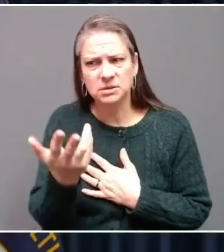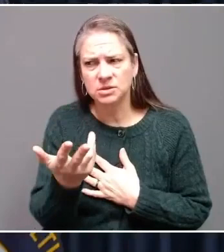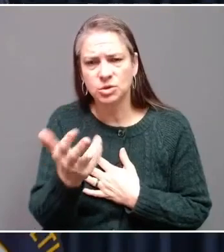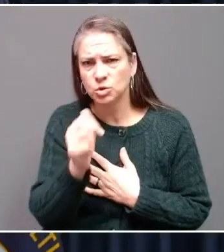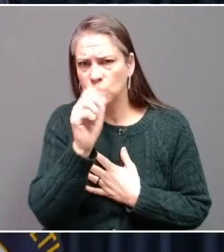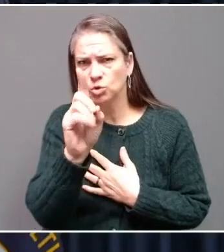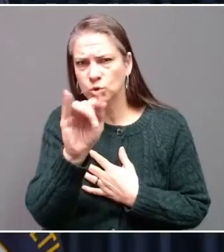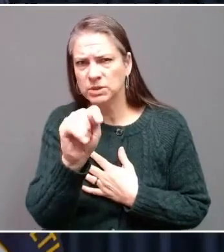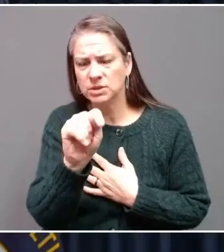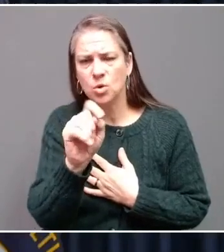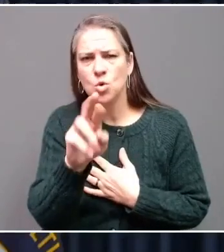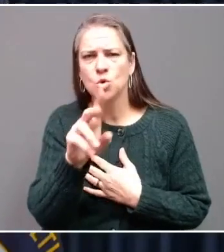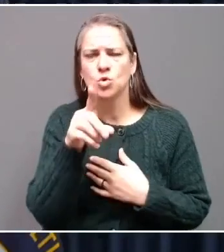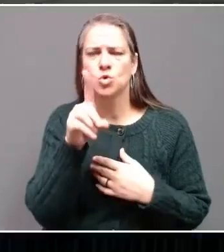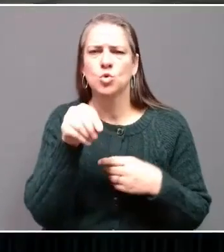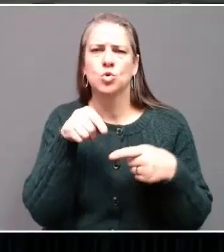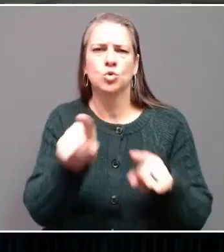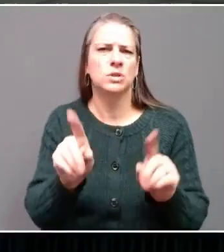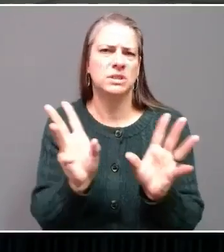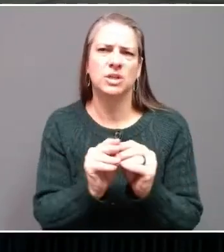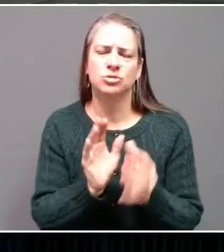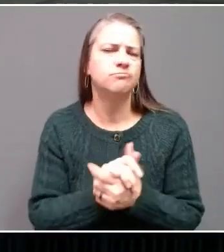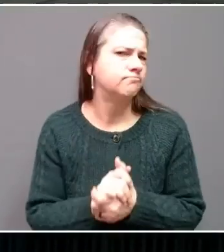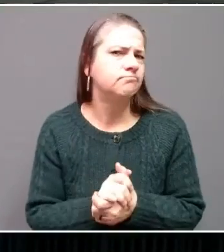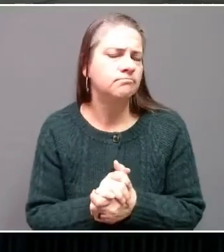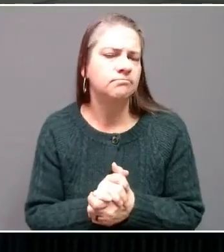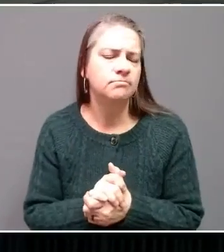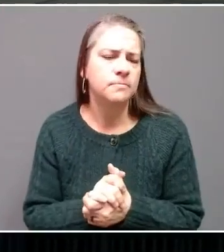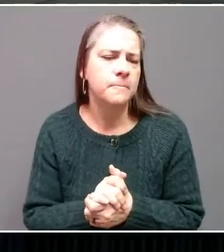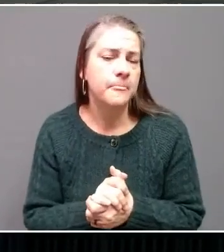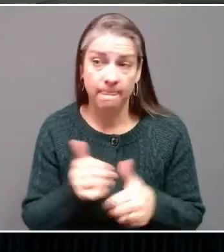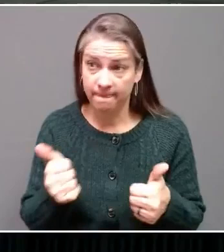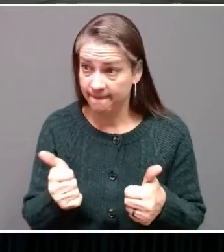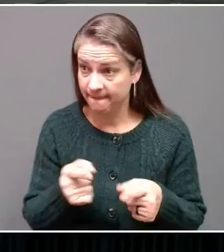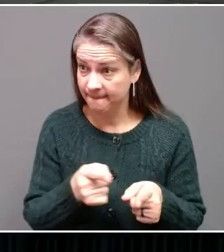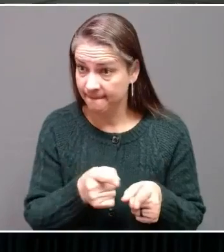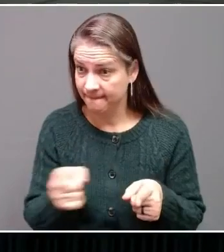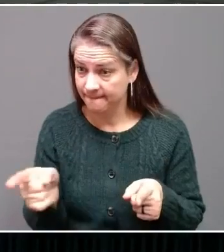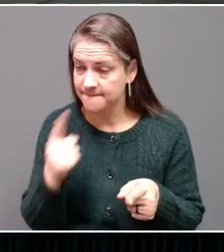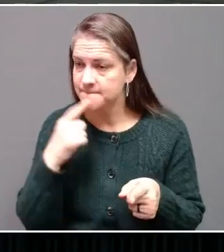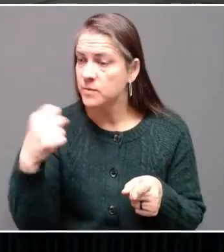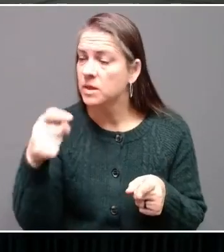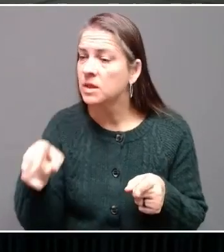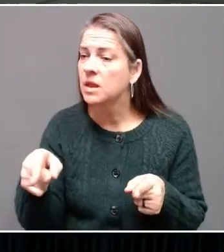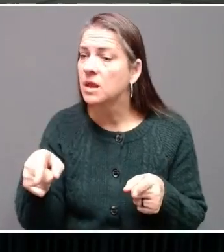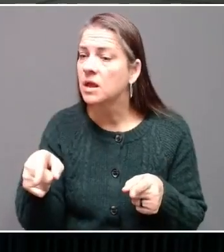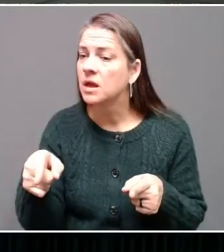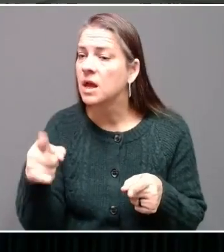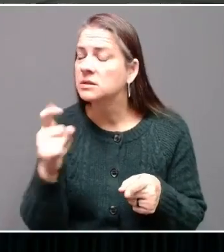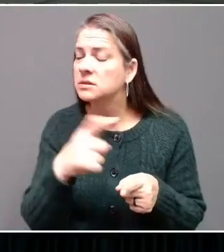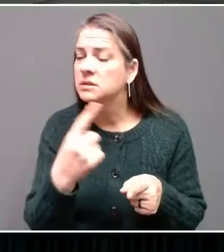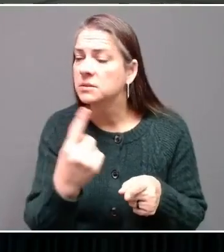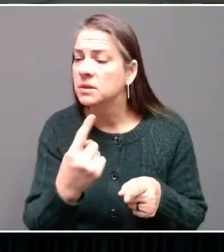session. All right. You have any? Yes, sir. So, let's see here.